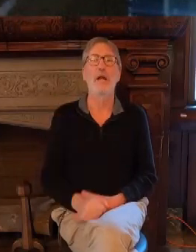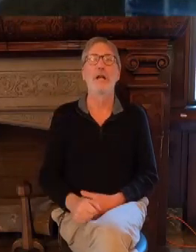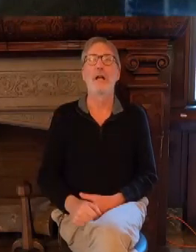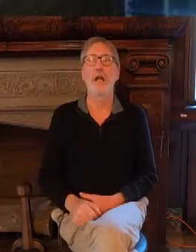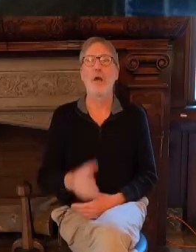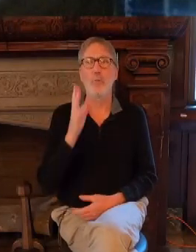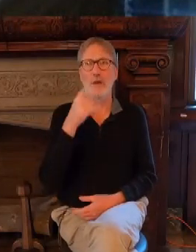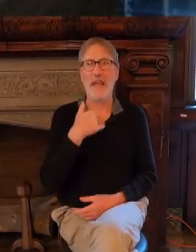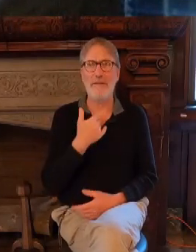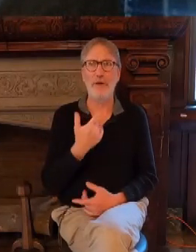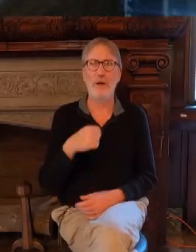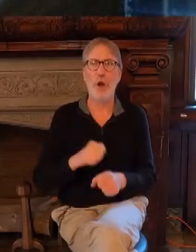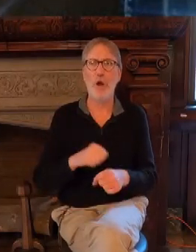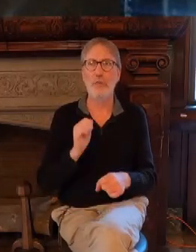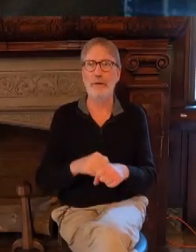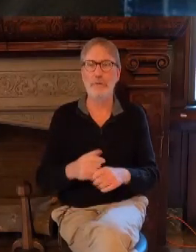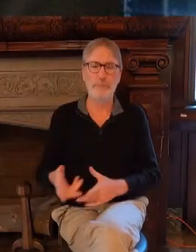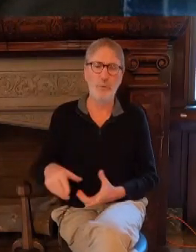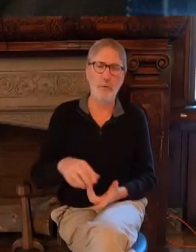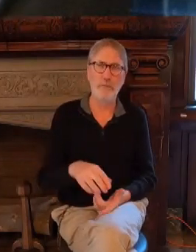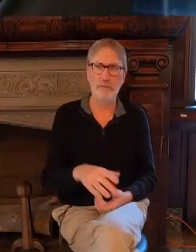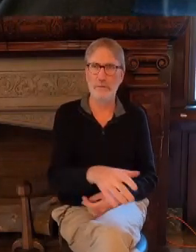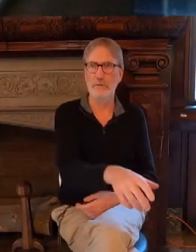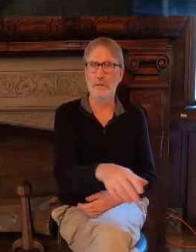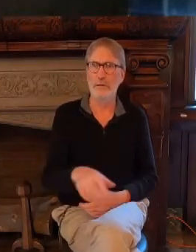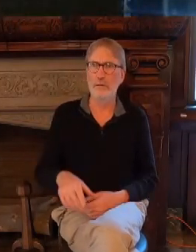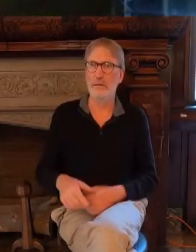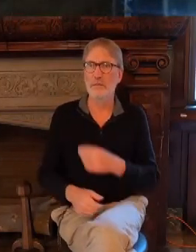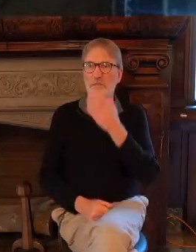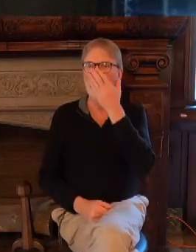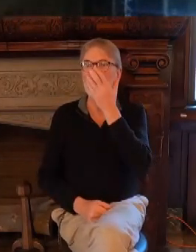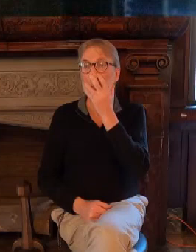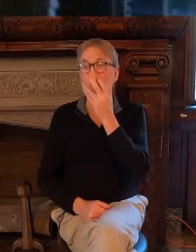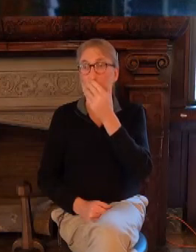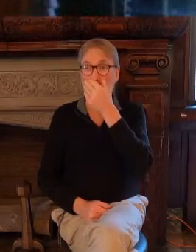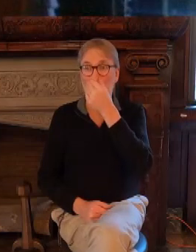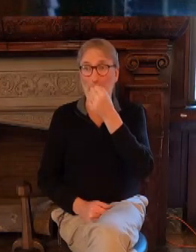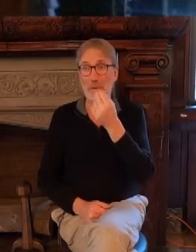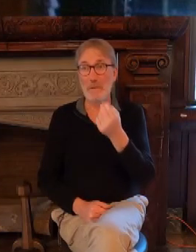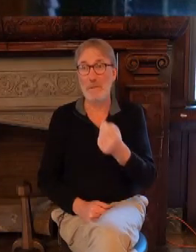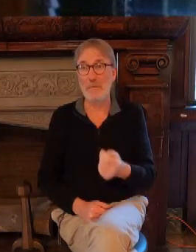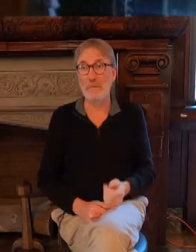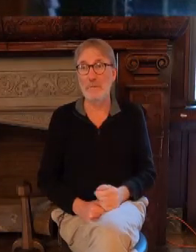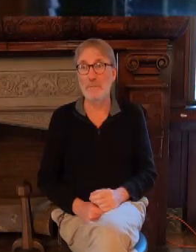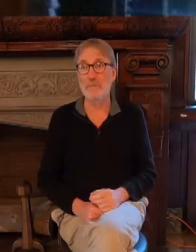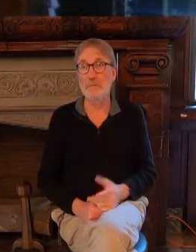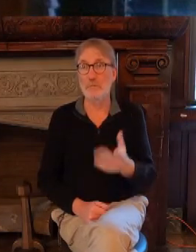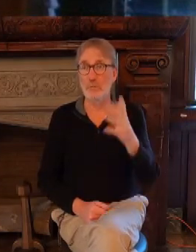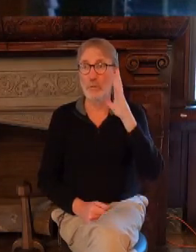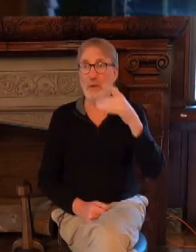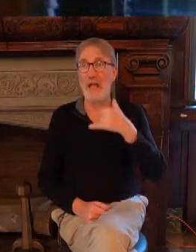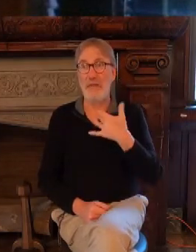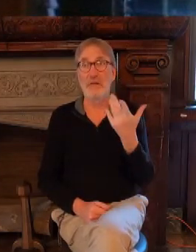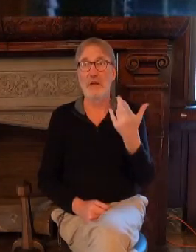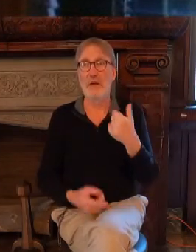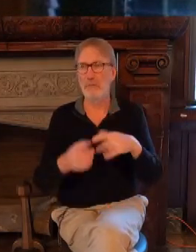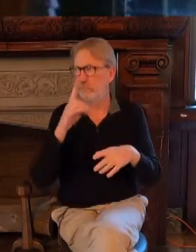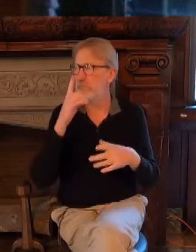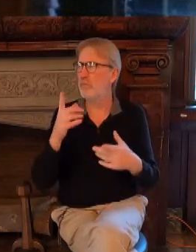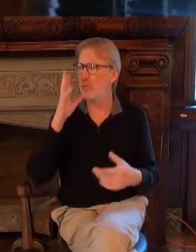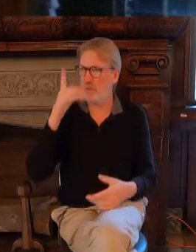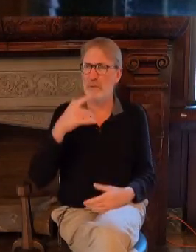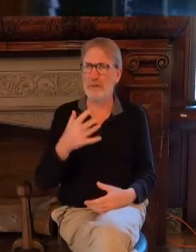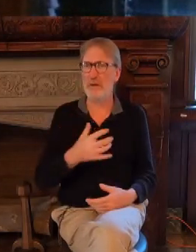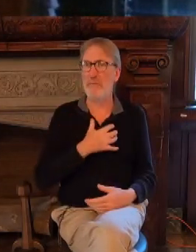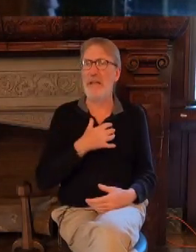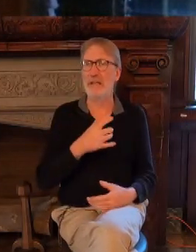have a concrete base to it. And we're going to have a problem. We're going to be complaining to a